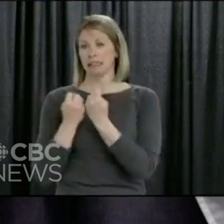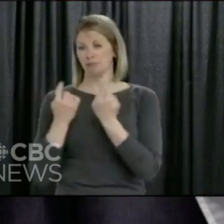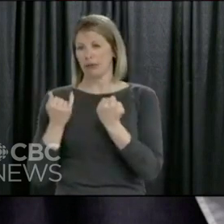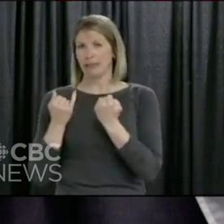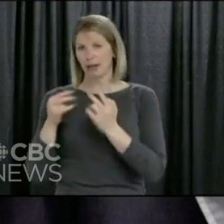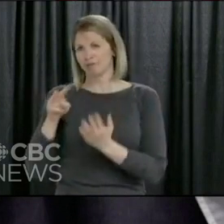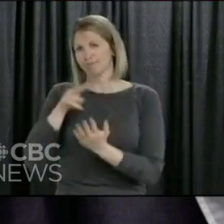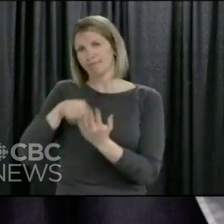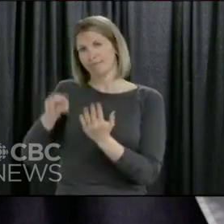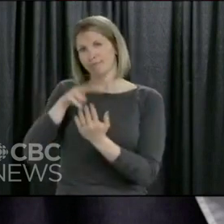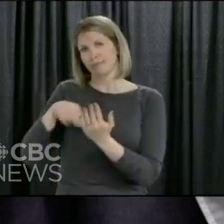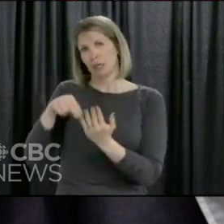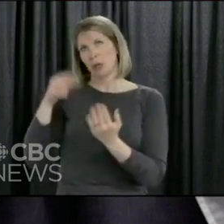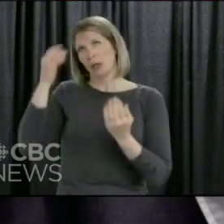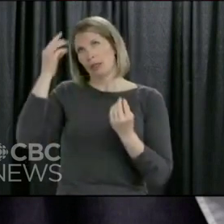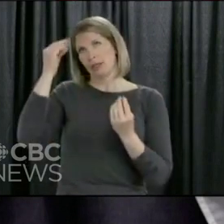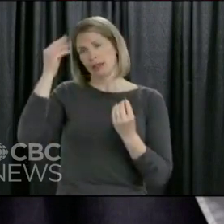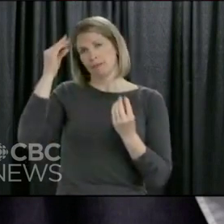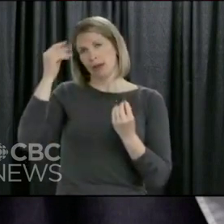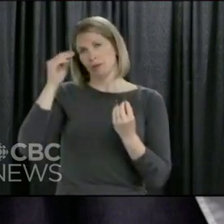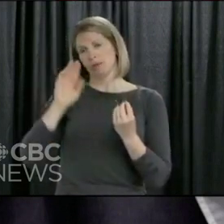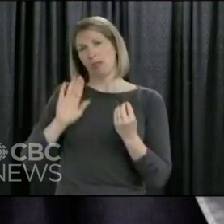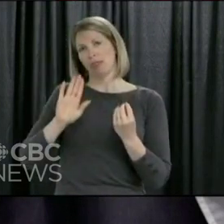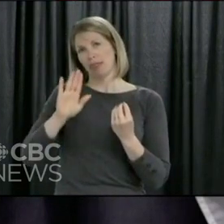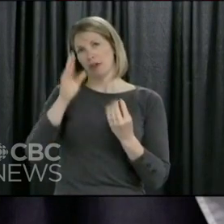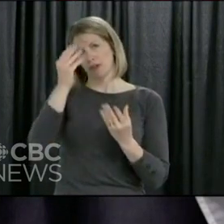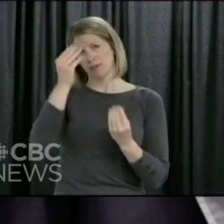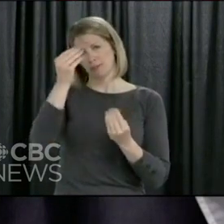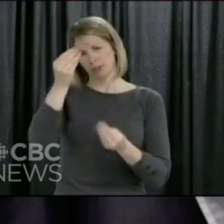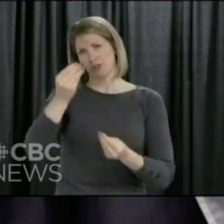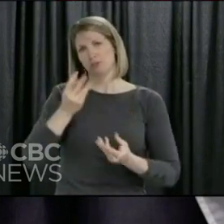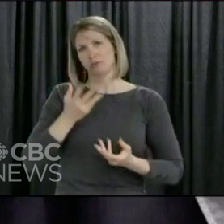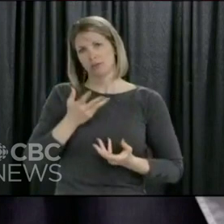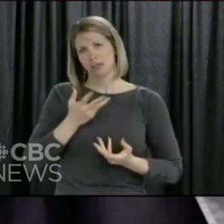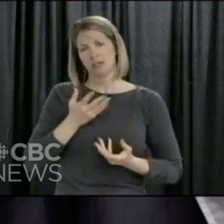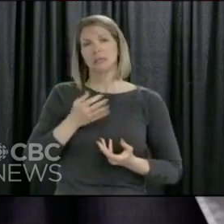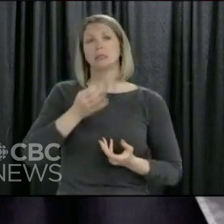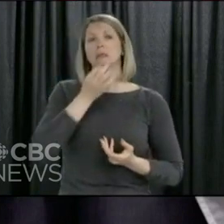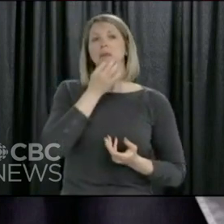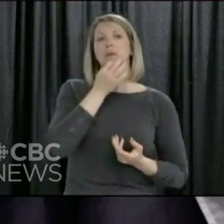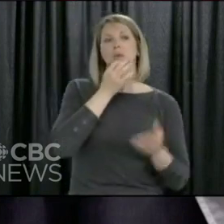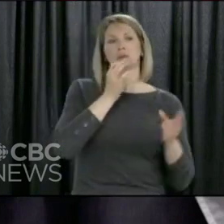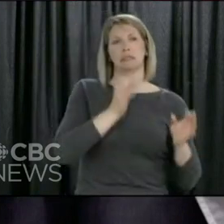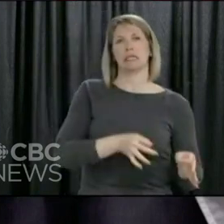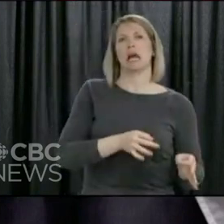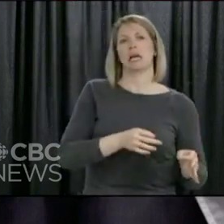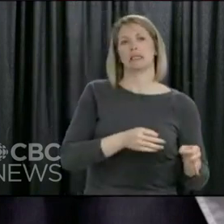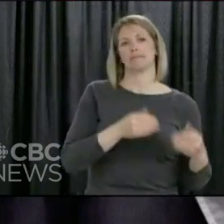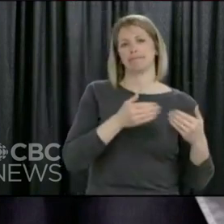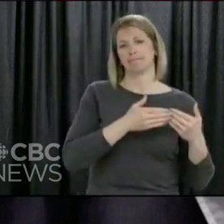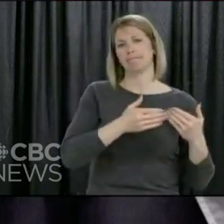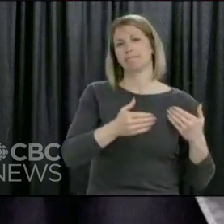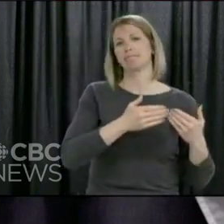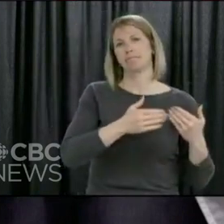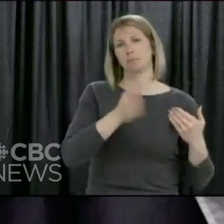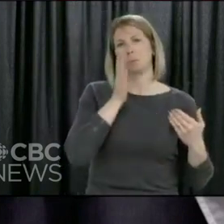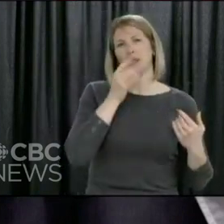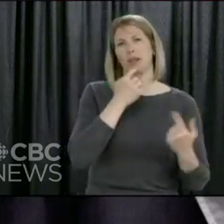certainly considering the information that they've given us, and we'll have a decision in the near future.